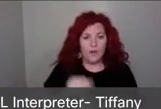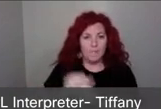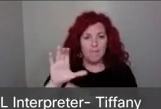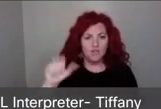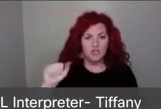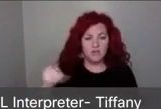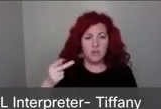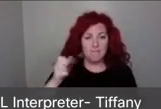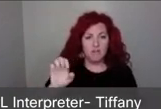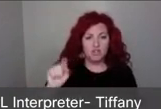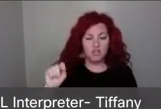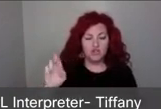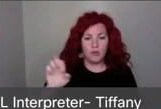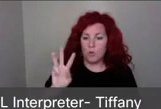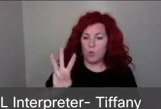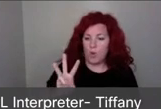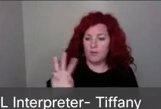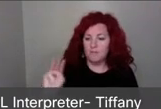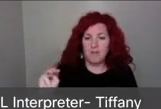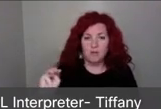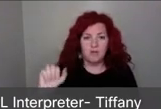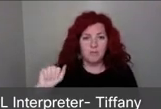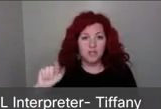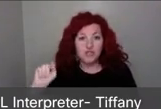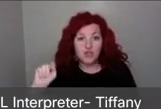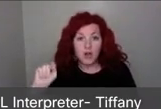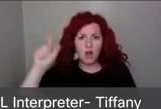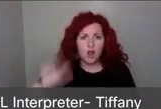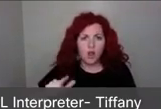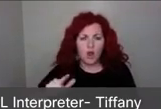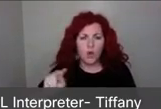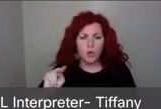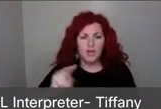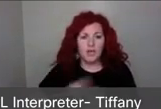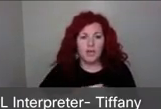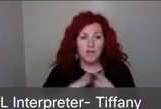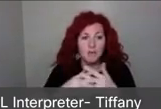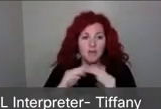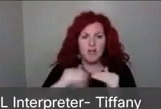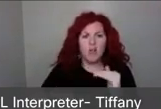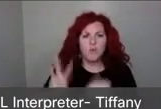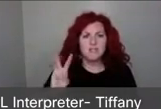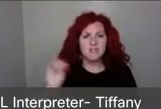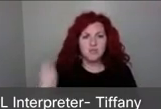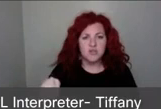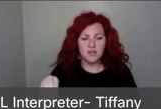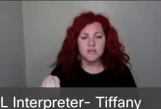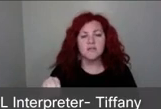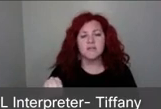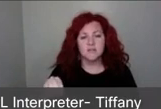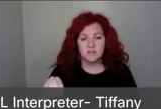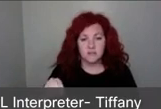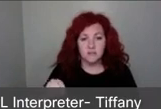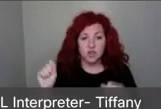aware, a low Native American percentage meaning below 60%, could mean a dilution